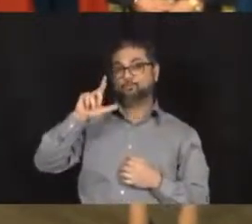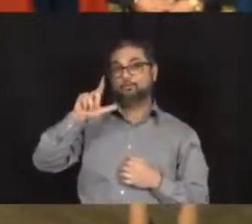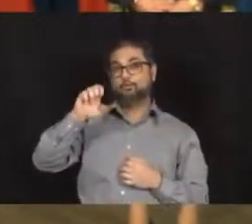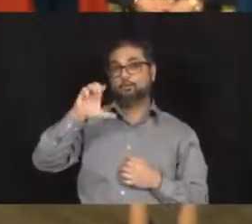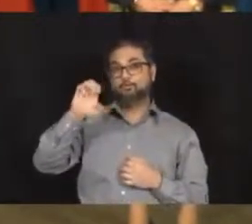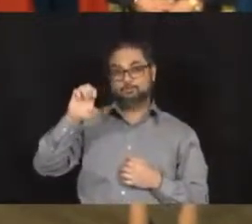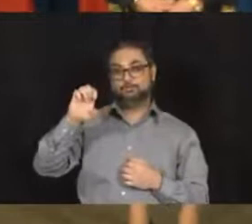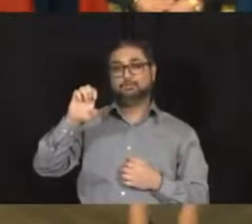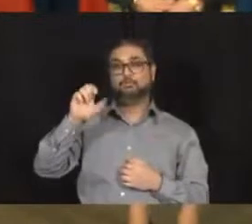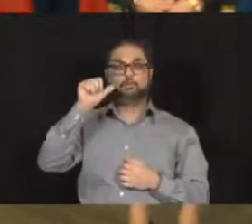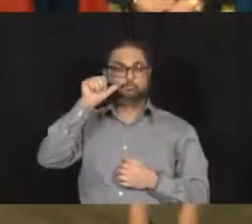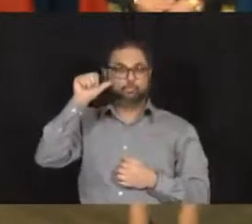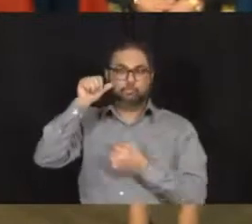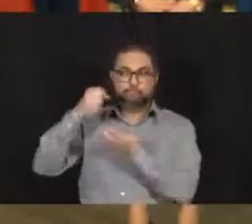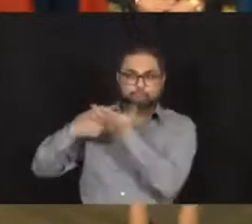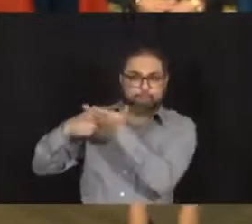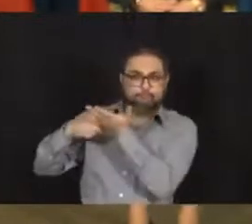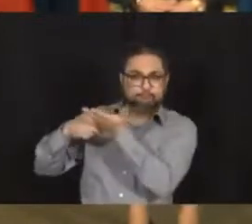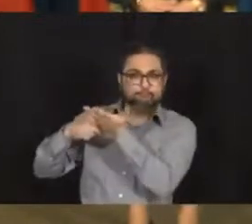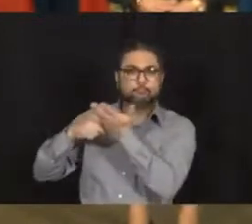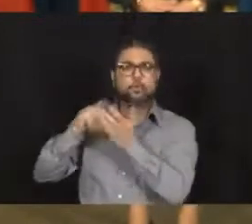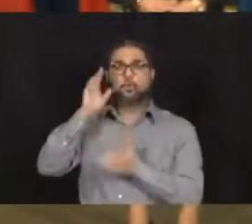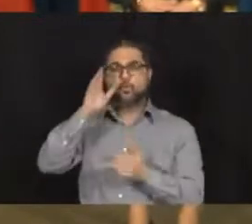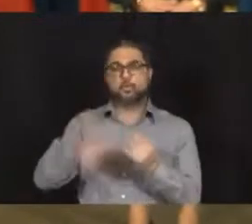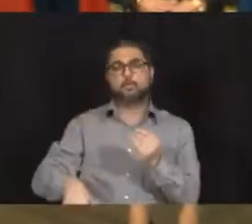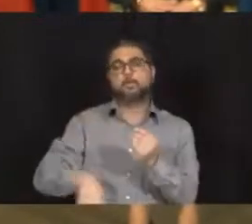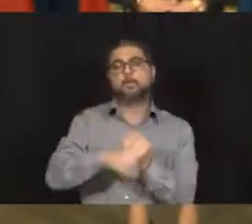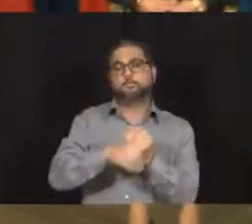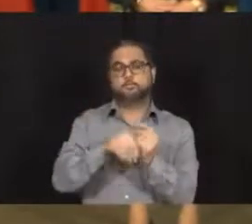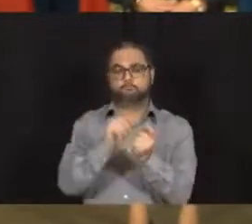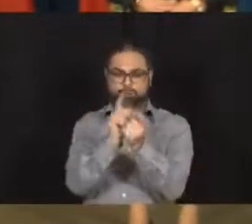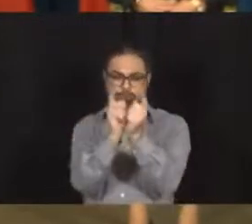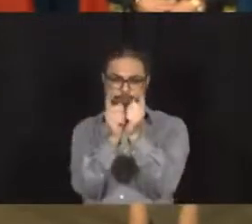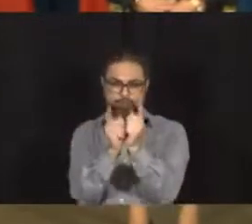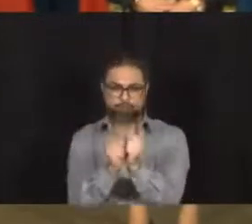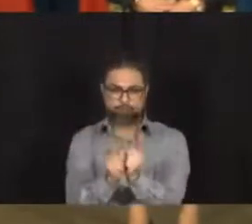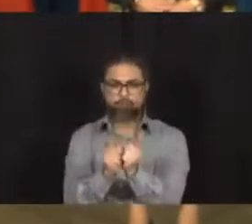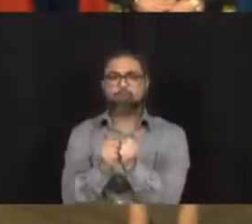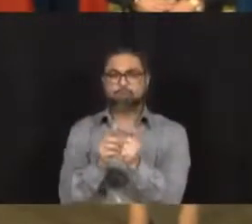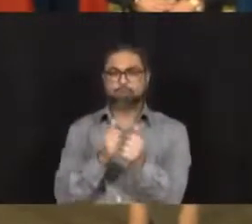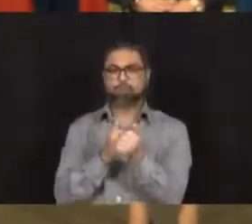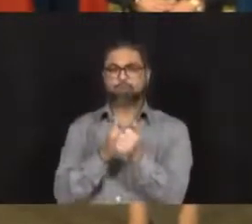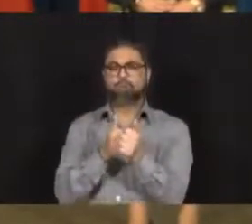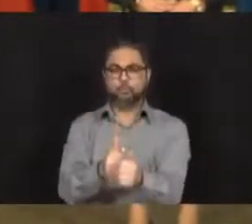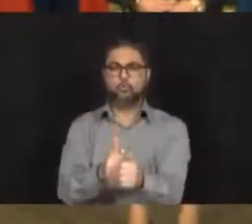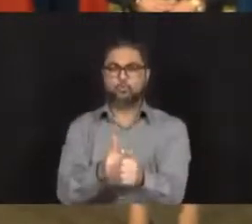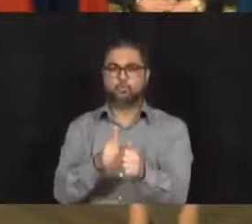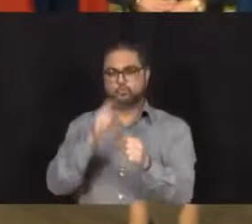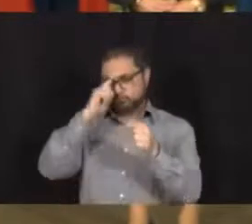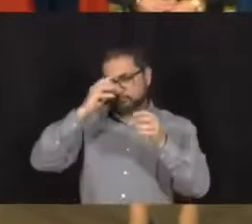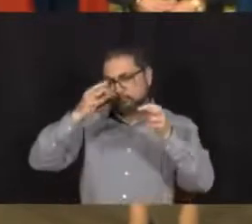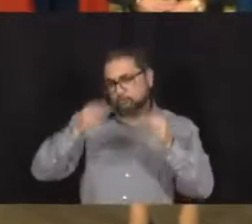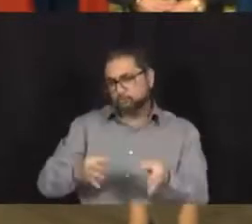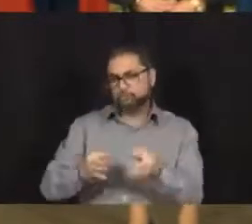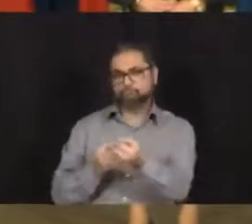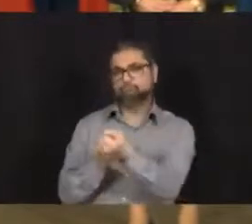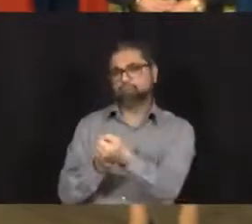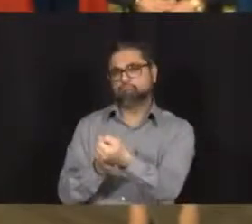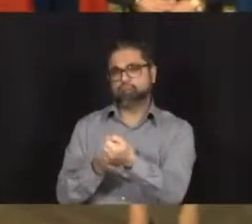list, and I have all the confidence in the world he's going to make sure he makes the right decision for any